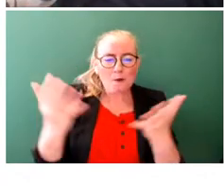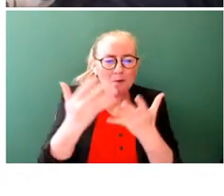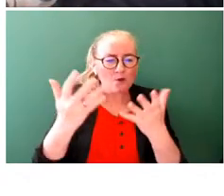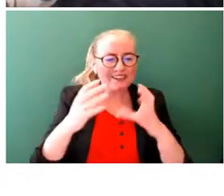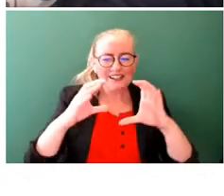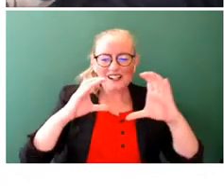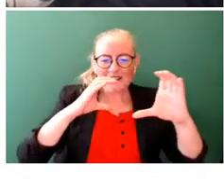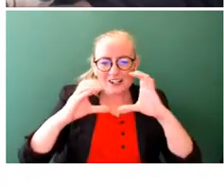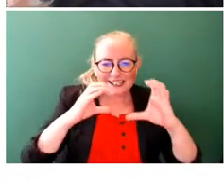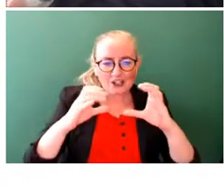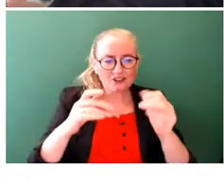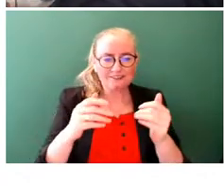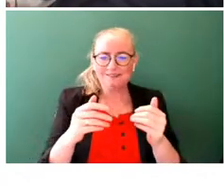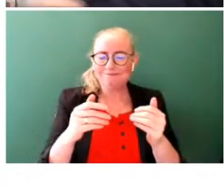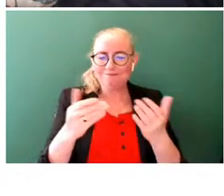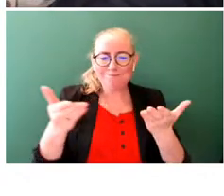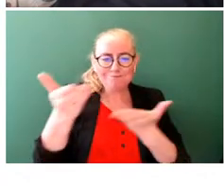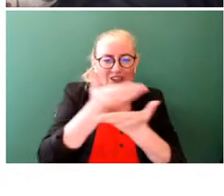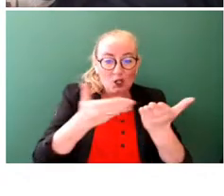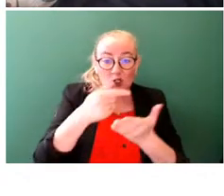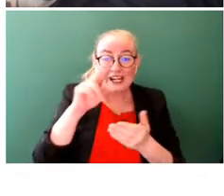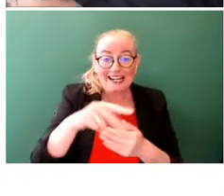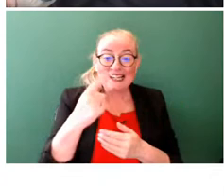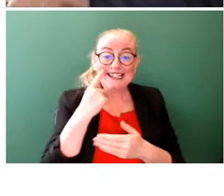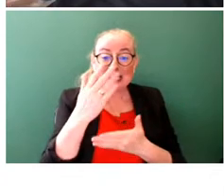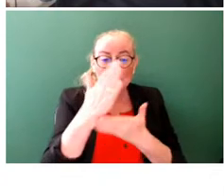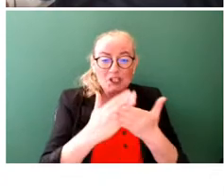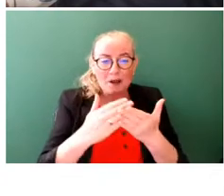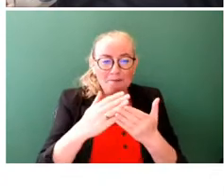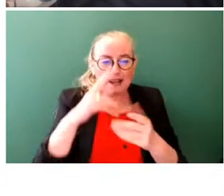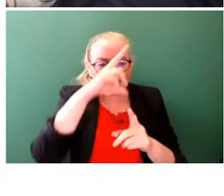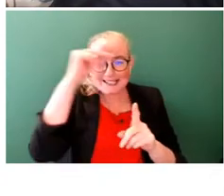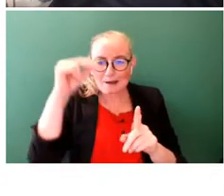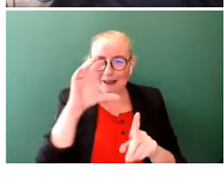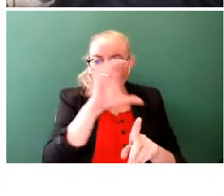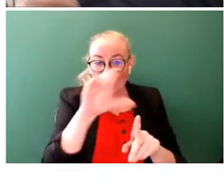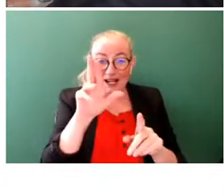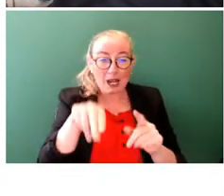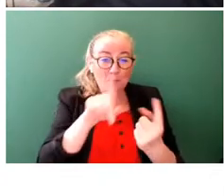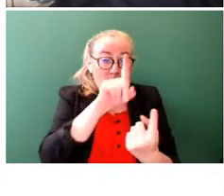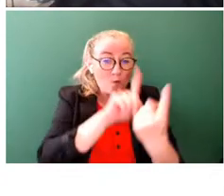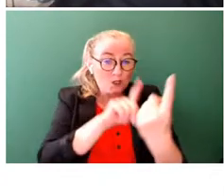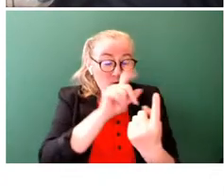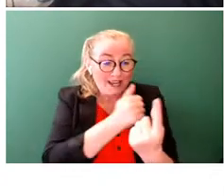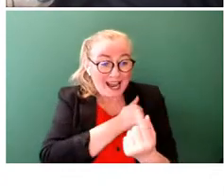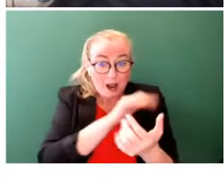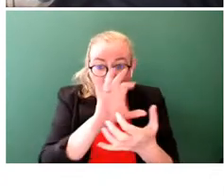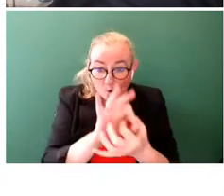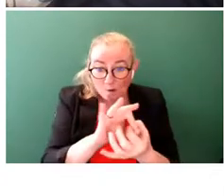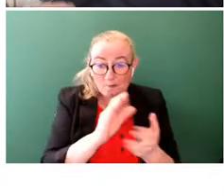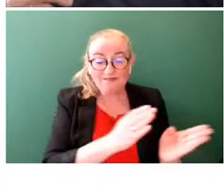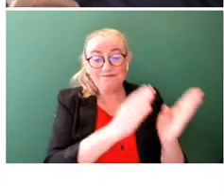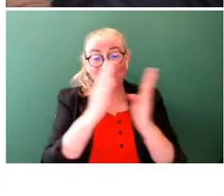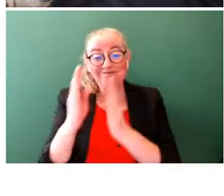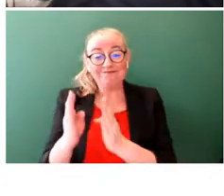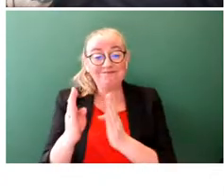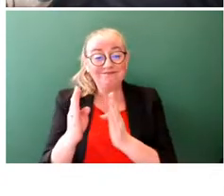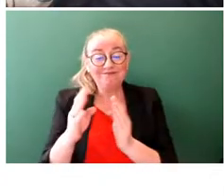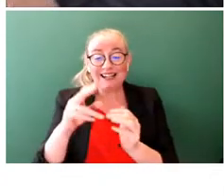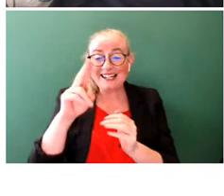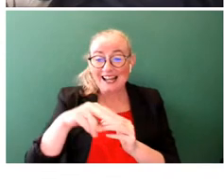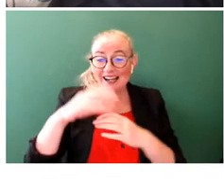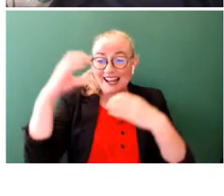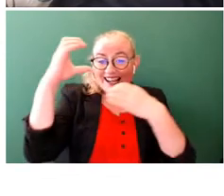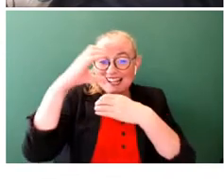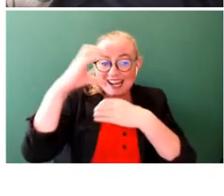and communication. And you can see some of the scenarios there. It can be one-to-one at home. It can be in a care